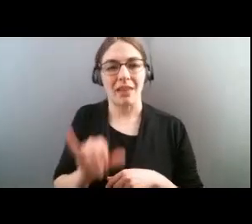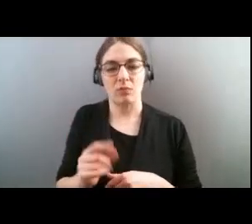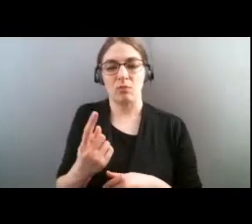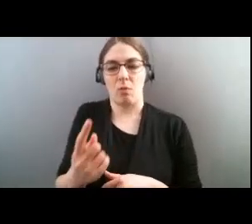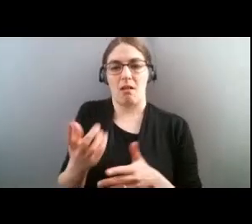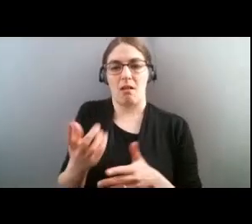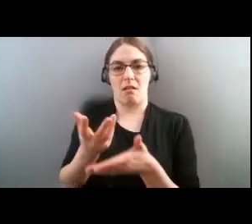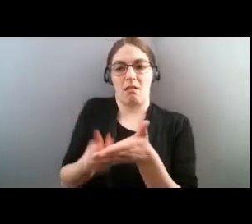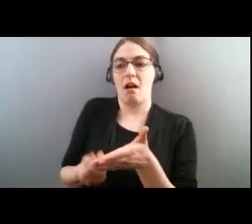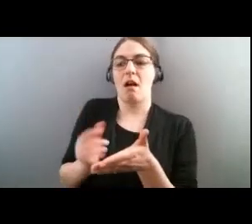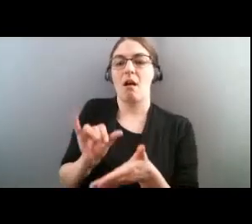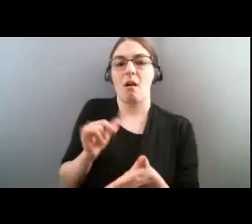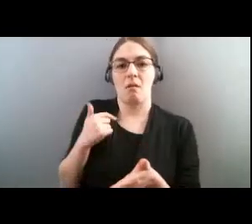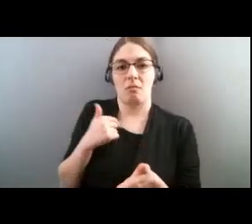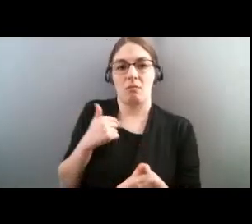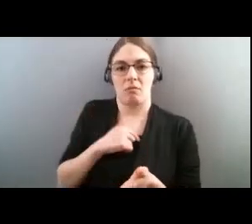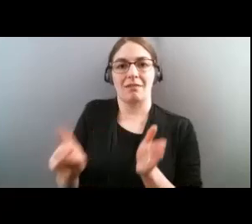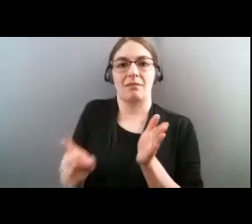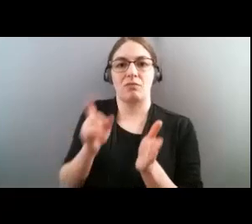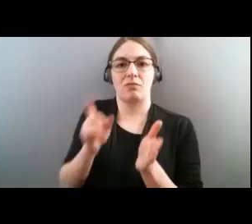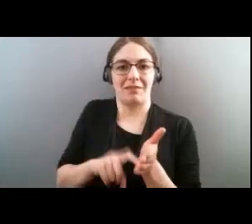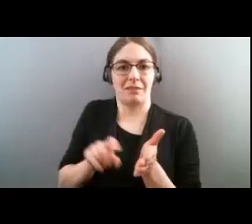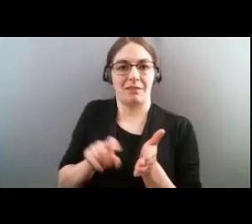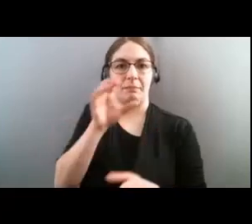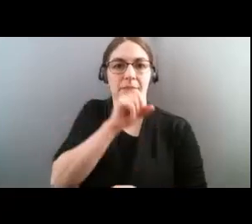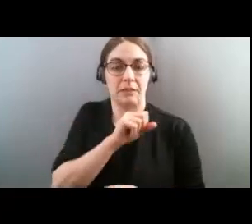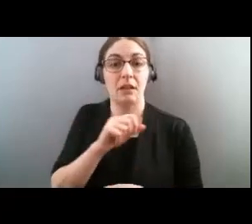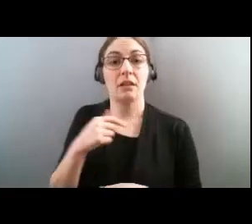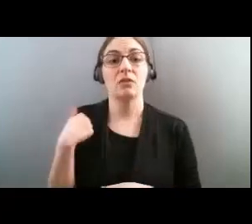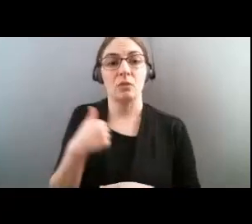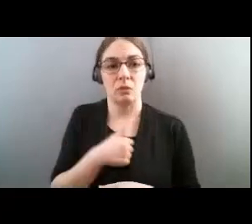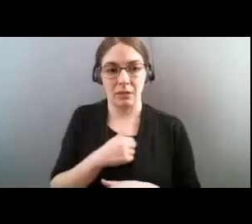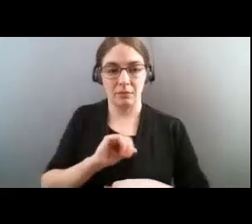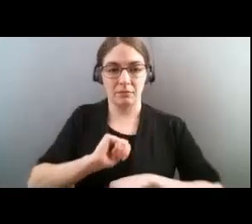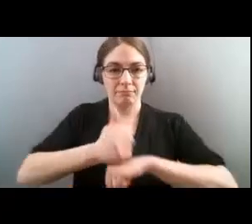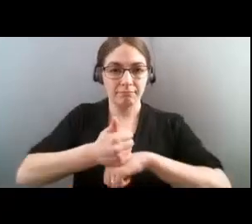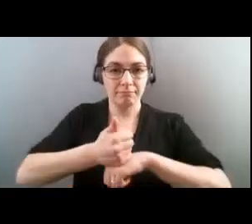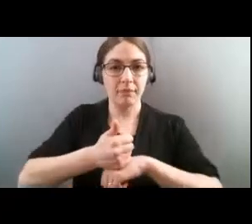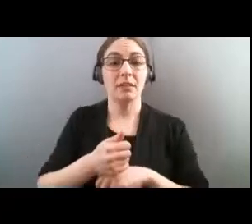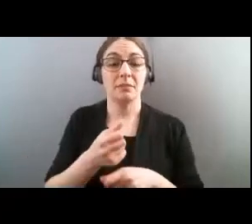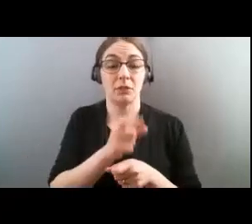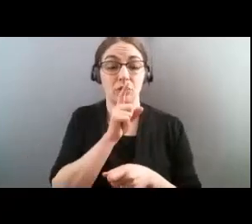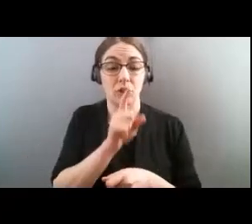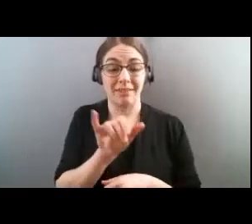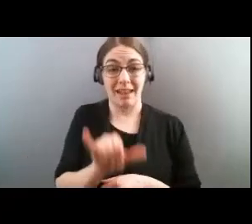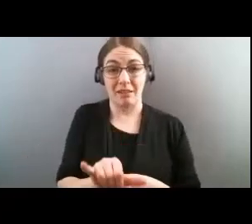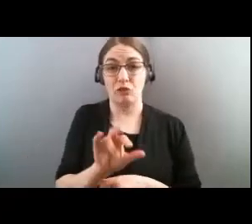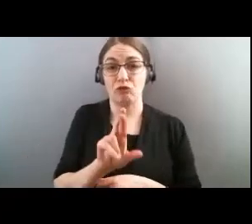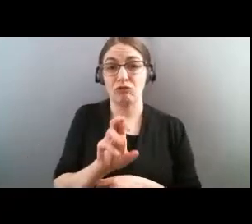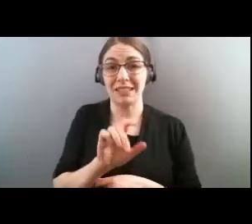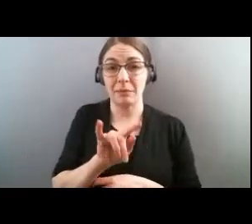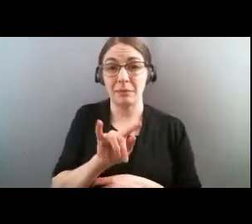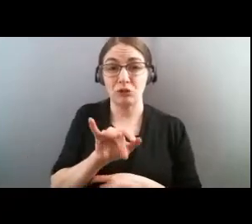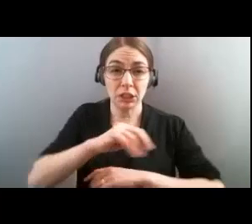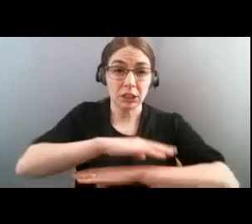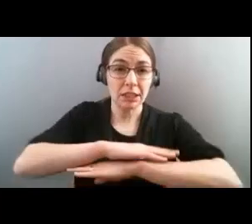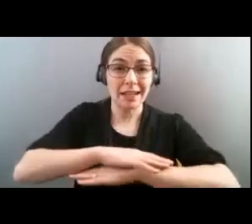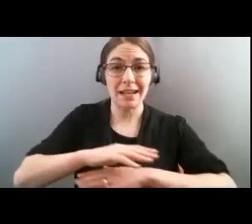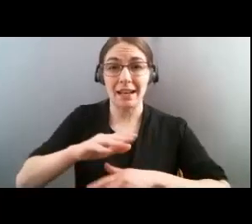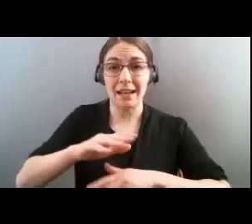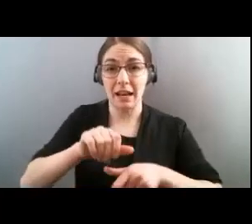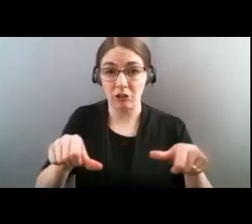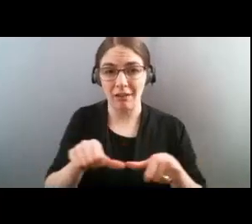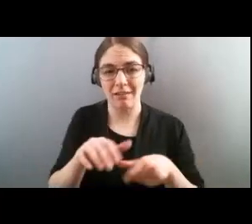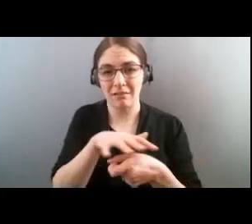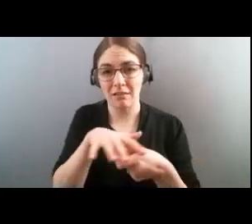point, and we just put the implementation in place to make sure that at the reception area, although DMAS doesn't receive a lot